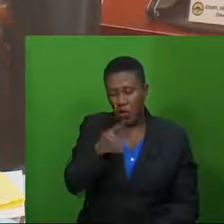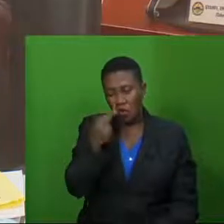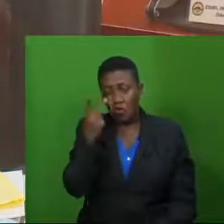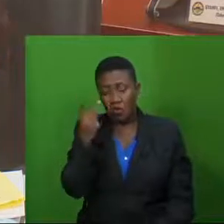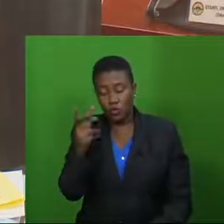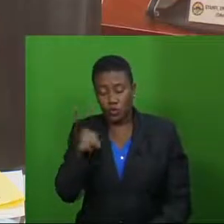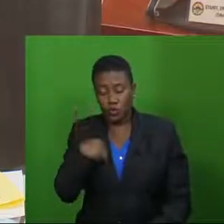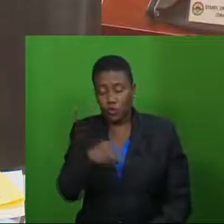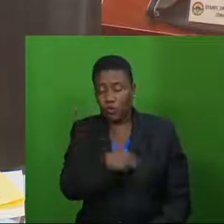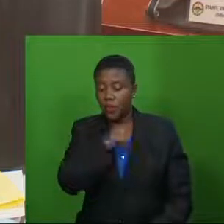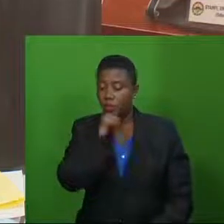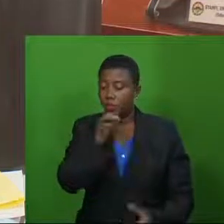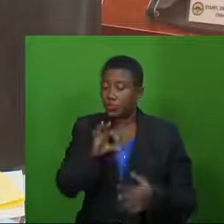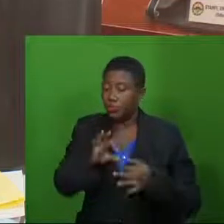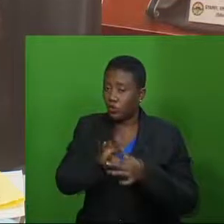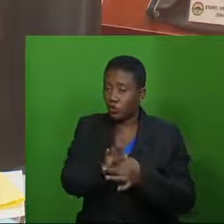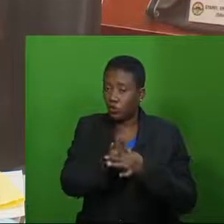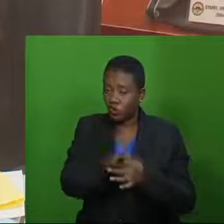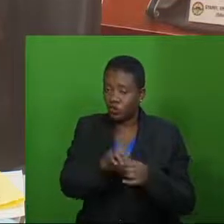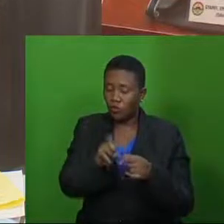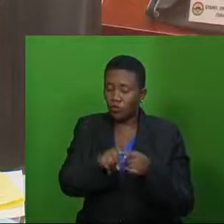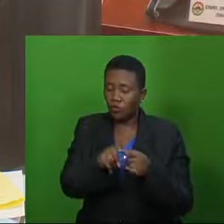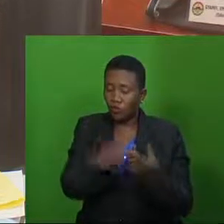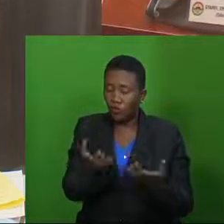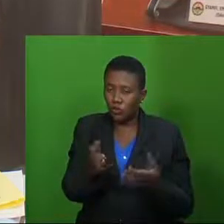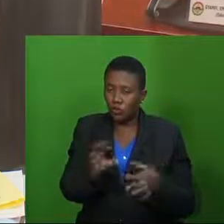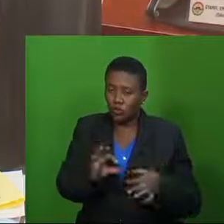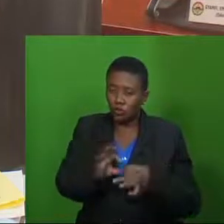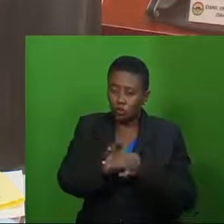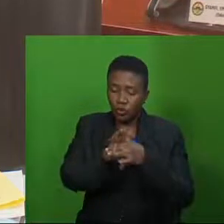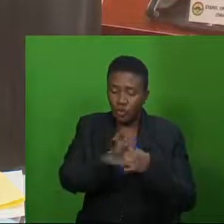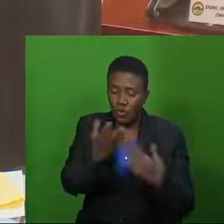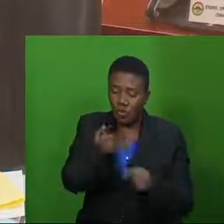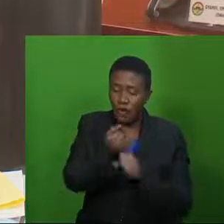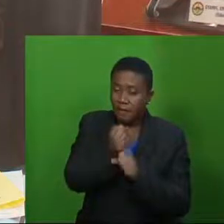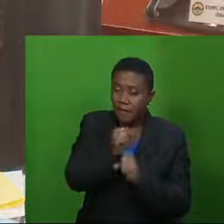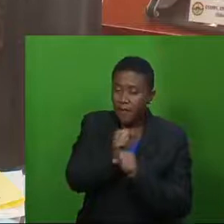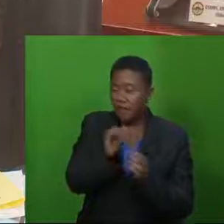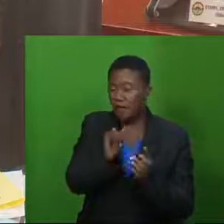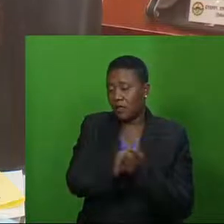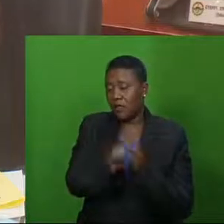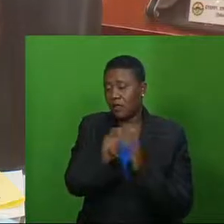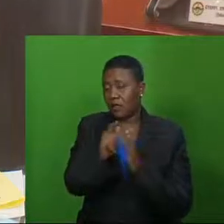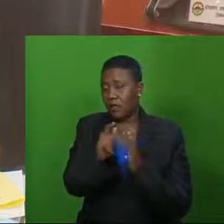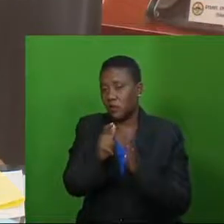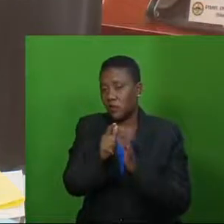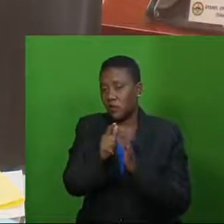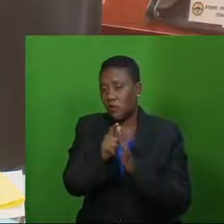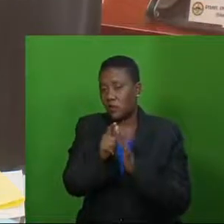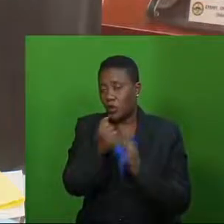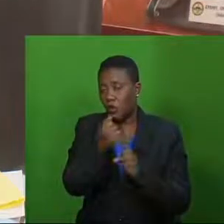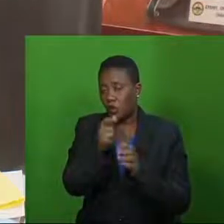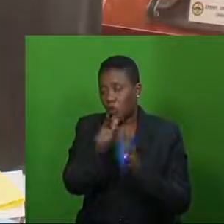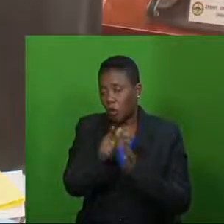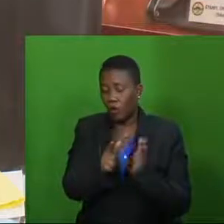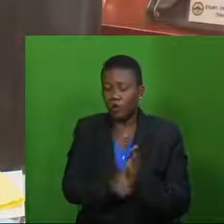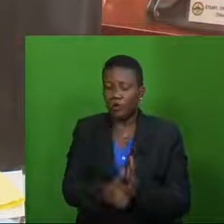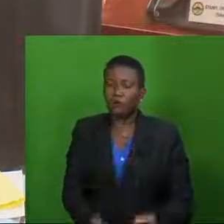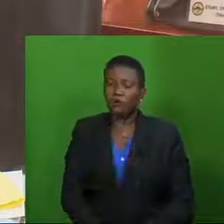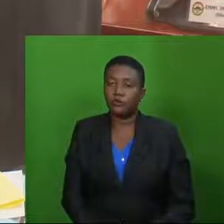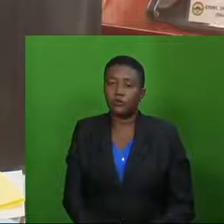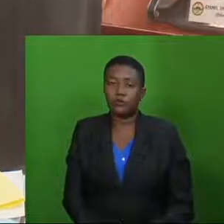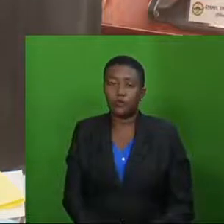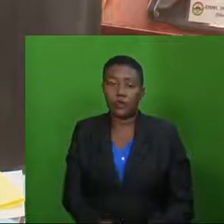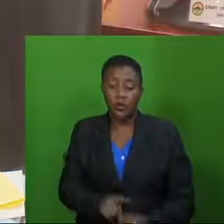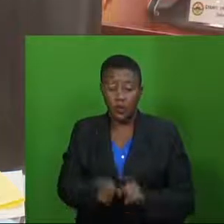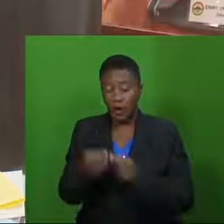orders committee to reinforce the standing orders committee. That's what we have always done. But ultimately, the